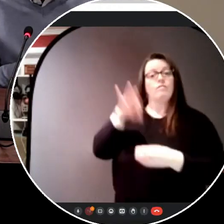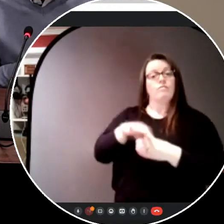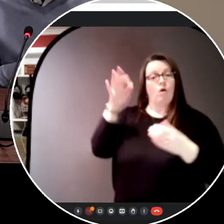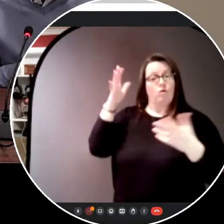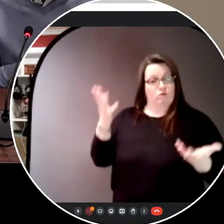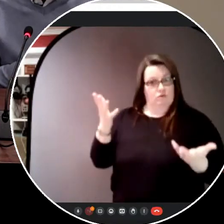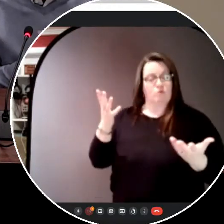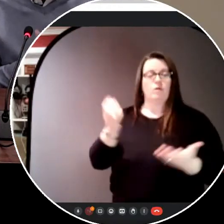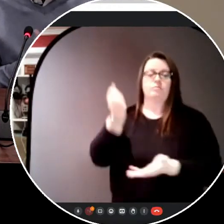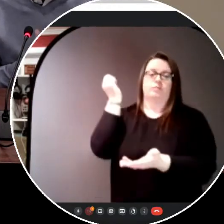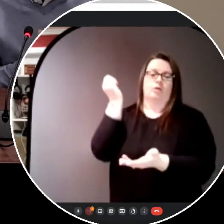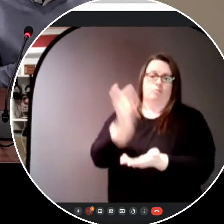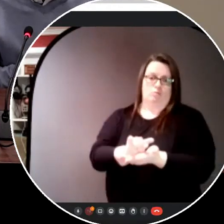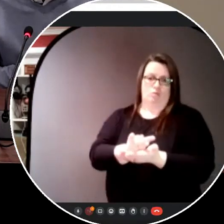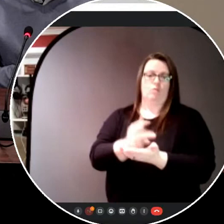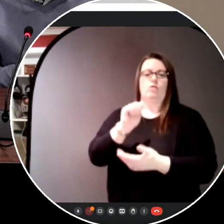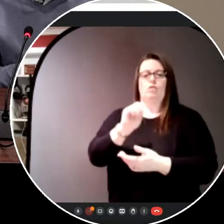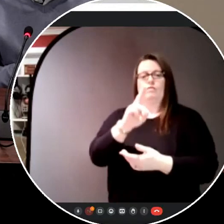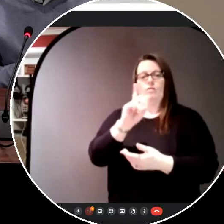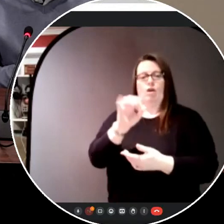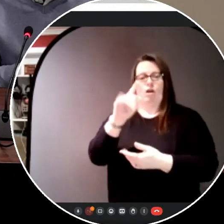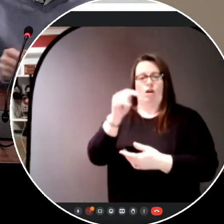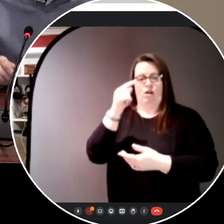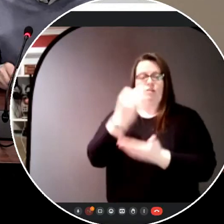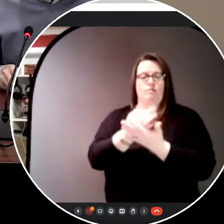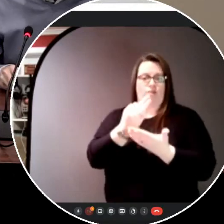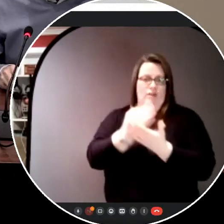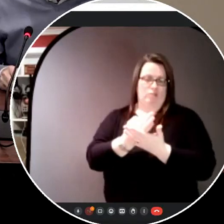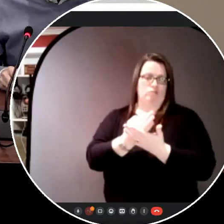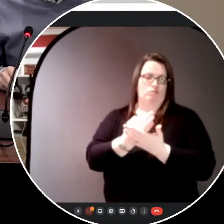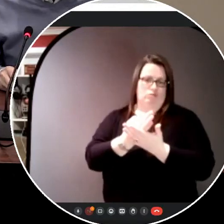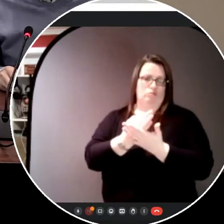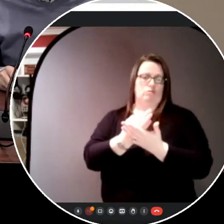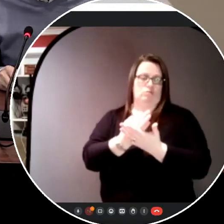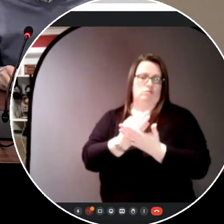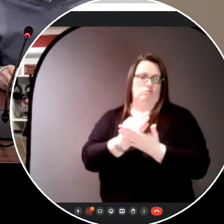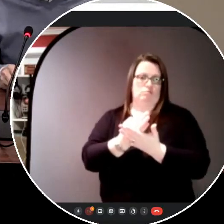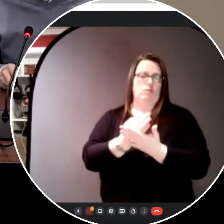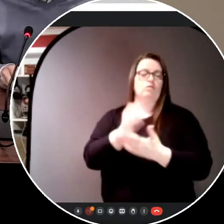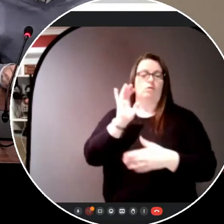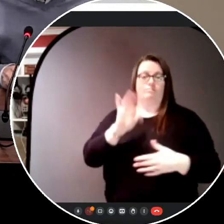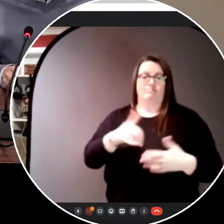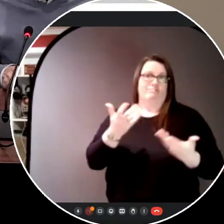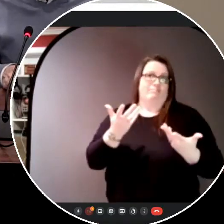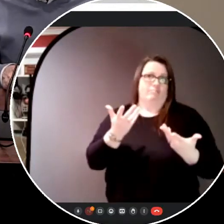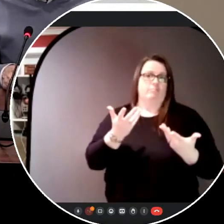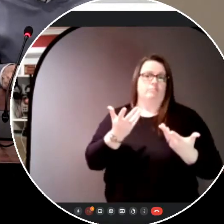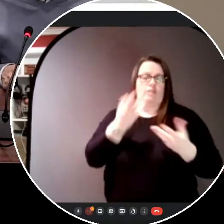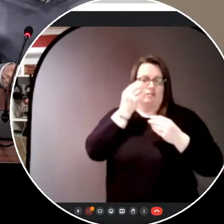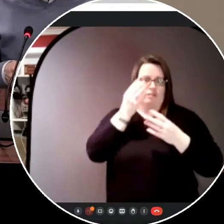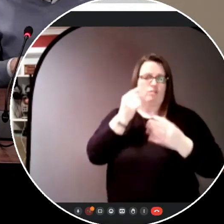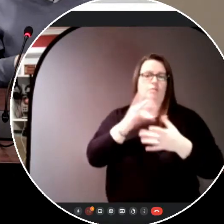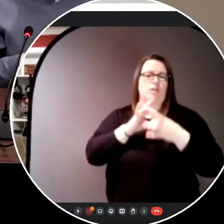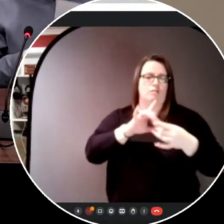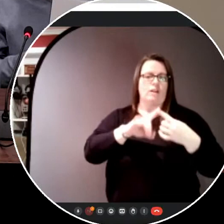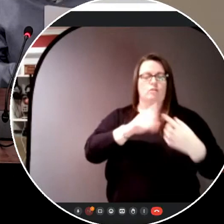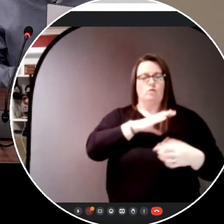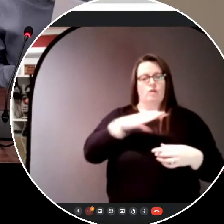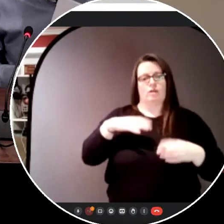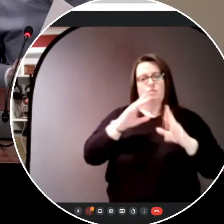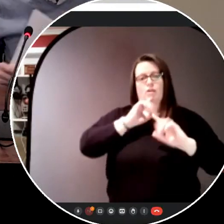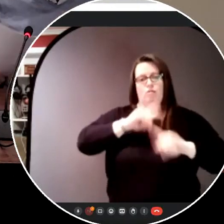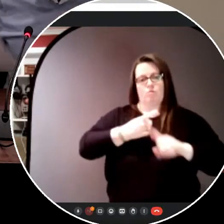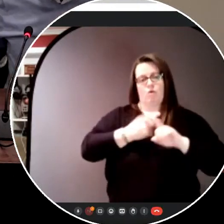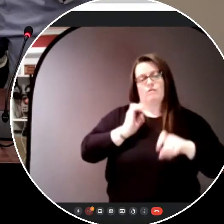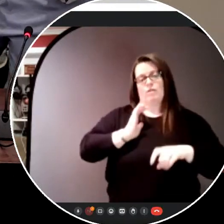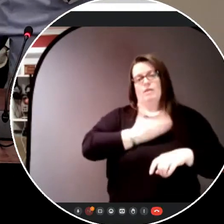of approving the audited financial statements as presented. So that's the extent of the information that covers the committee report from our executive committee